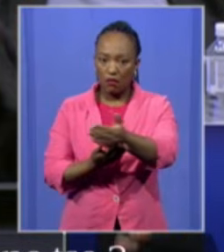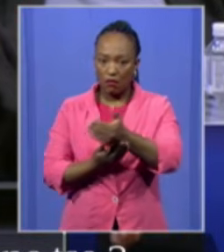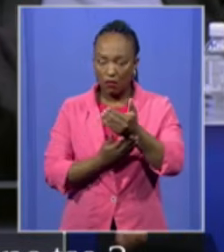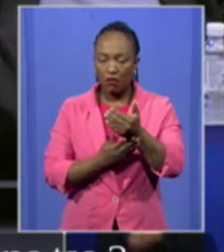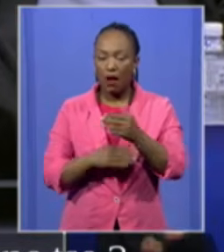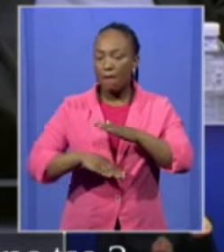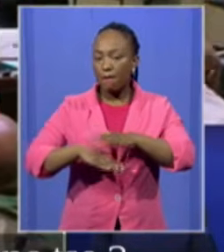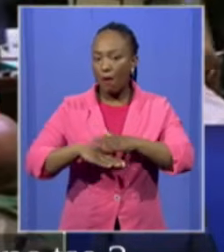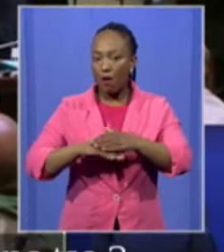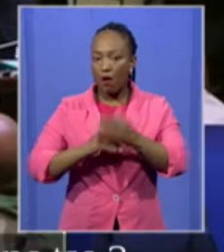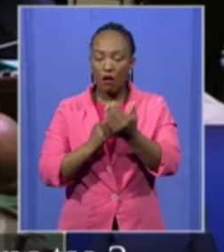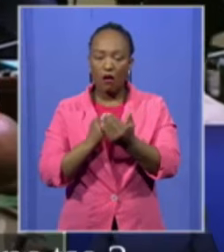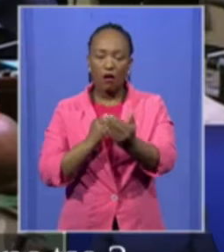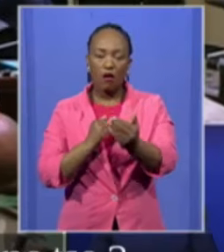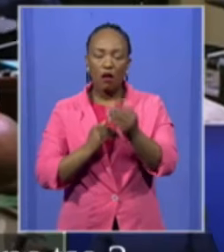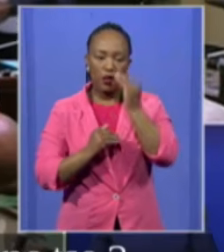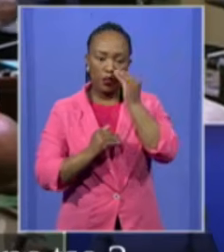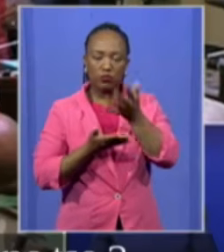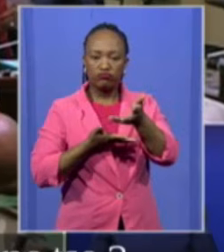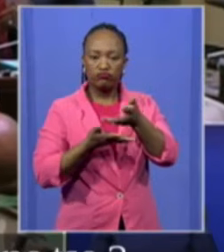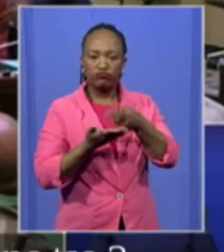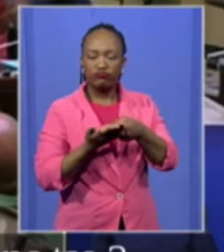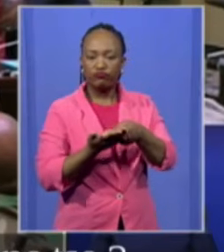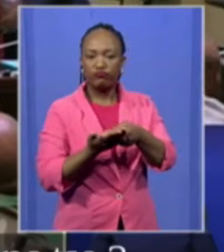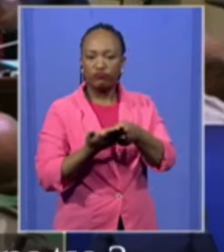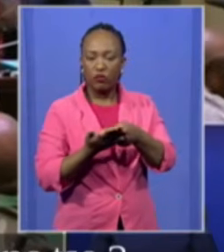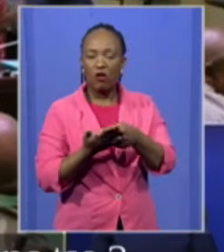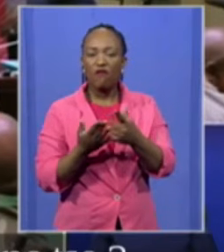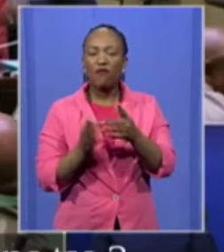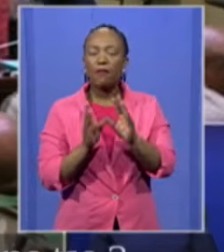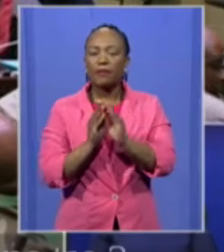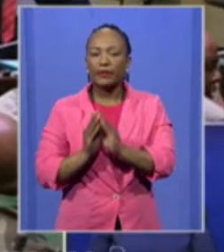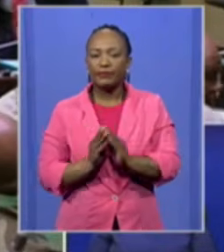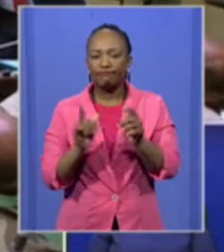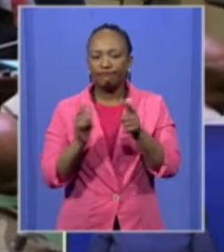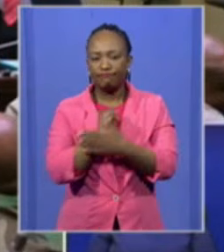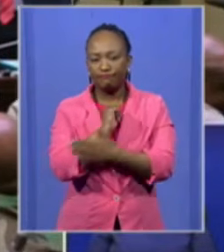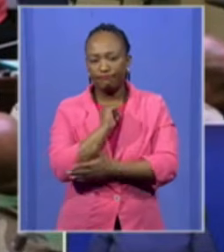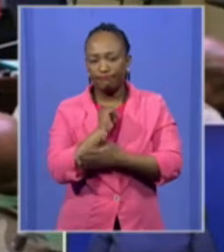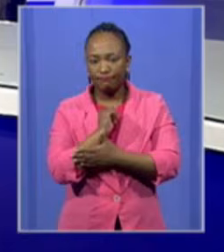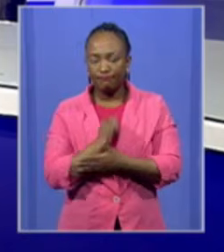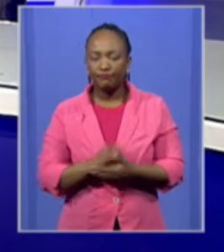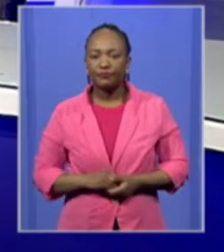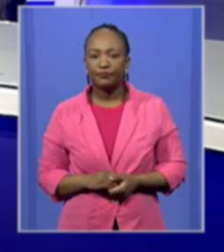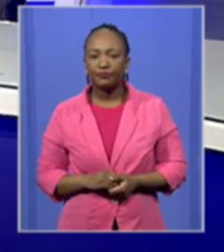ditaba tsena di tla sekasekwa haholo ditherisanong tsa naha.